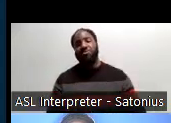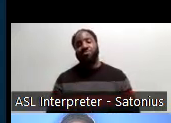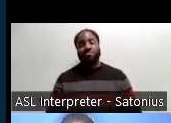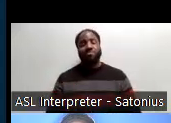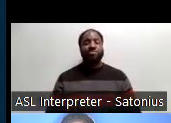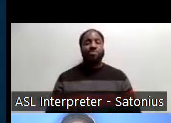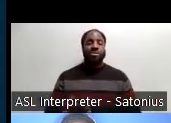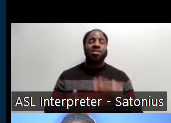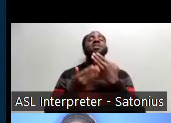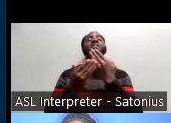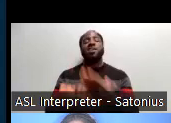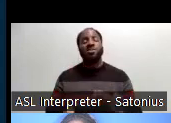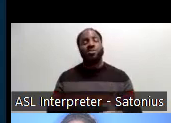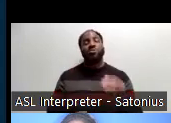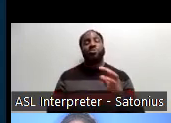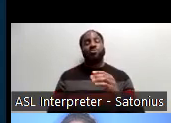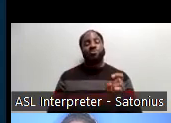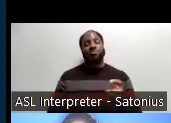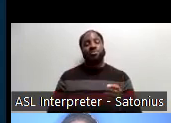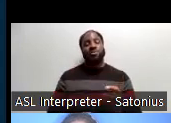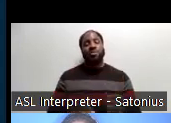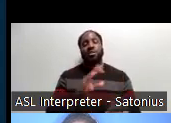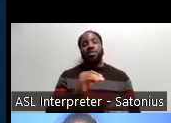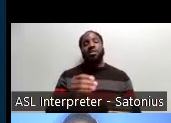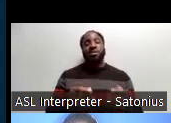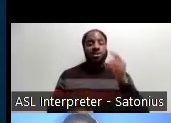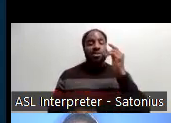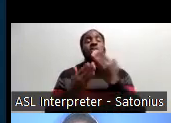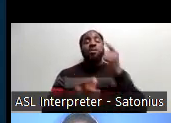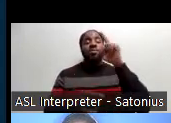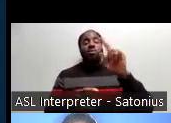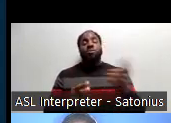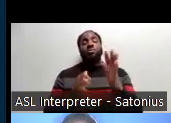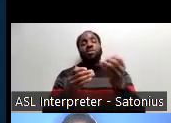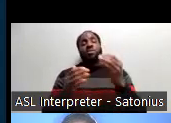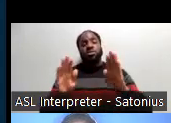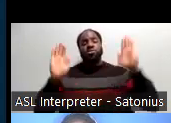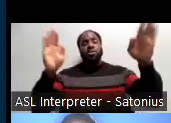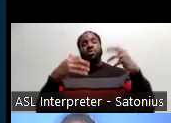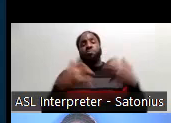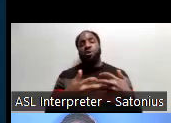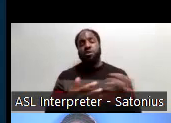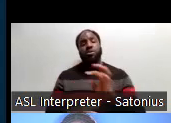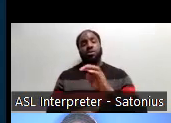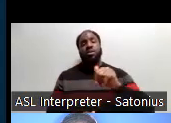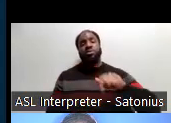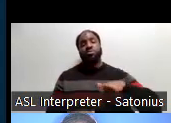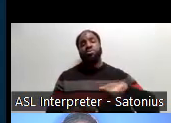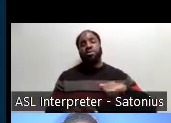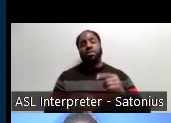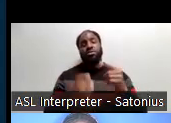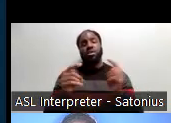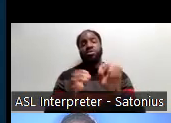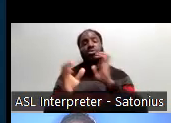Thank you so much, Kim. And thanks as always for being just a terrific partner. And as we try to communicate in